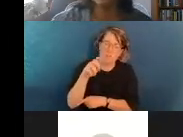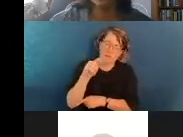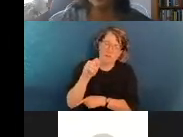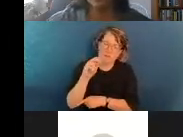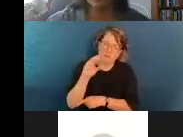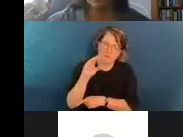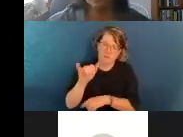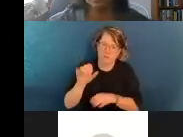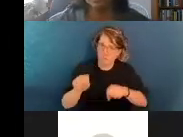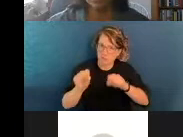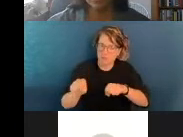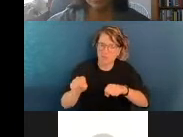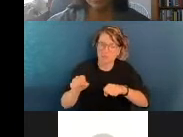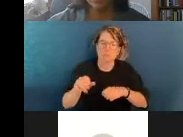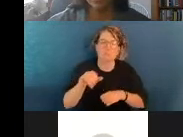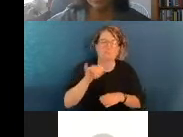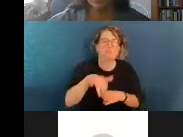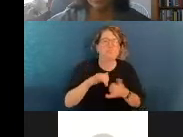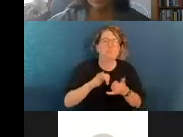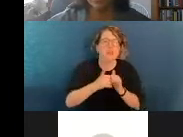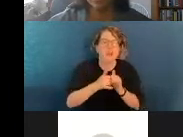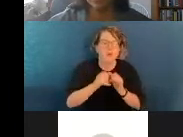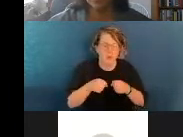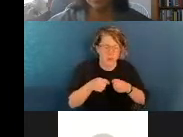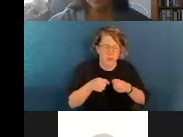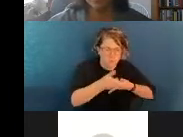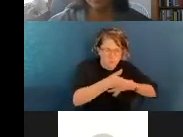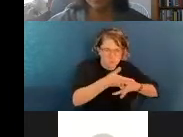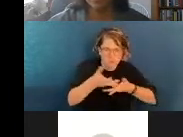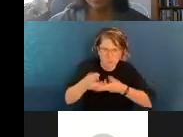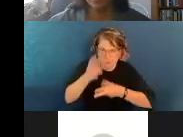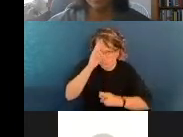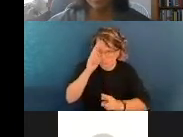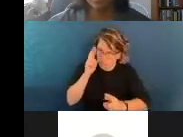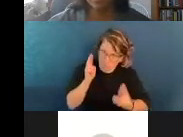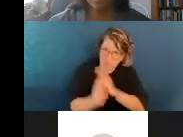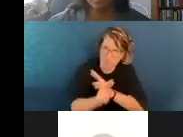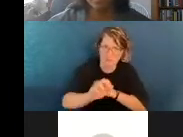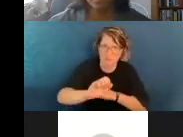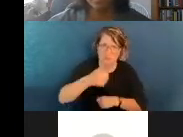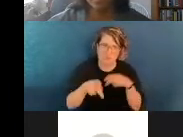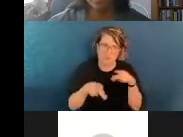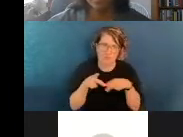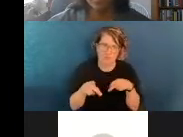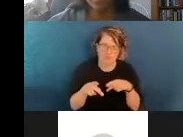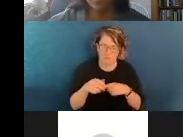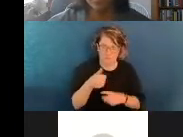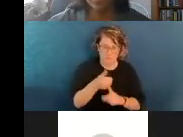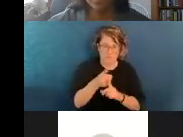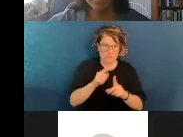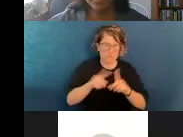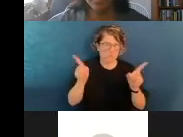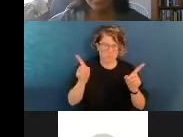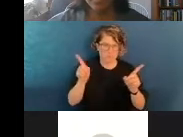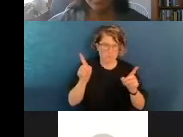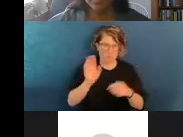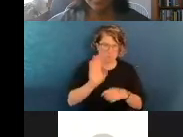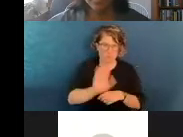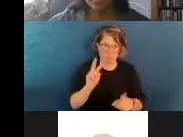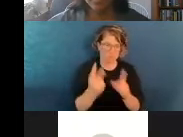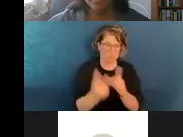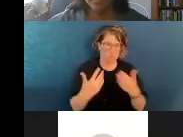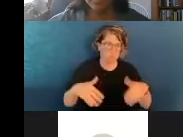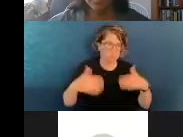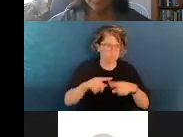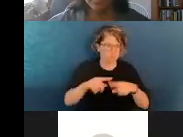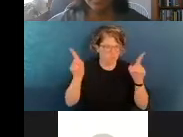for interacting in respectful ways with people who are different from us. It's about reducing the number of assumptions we make